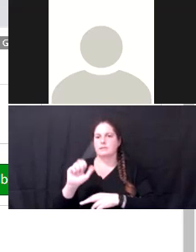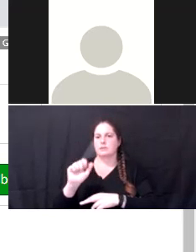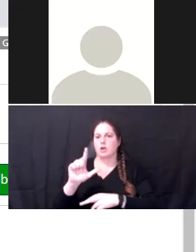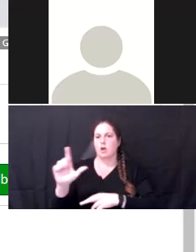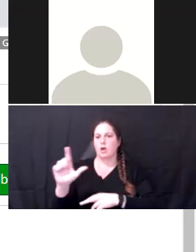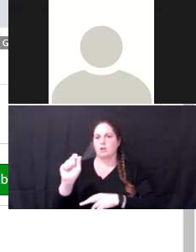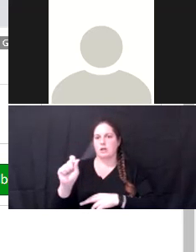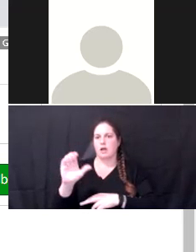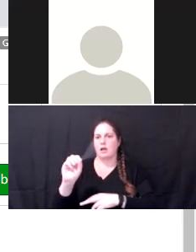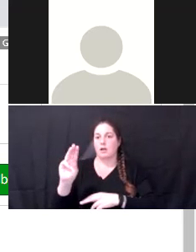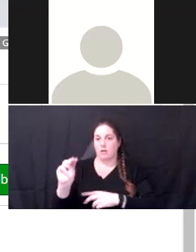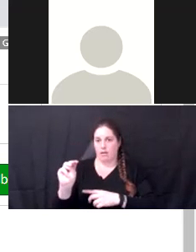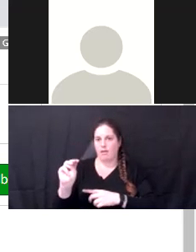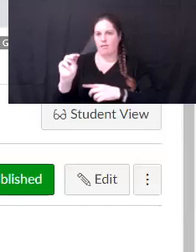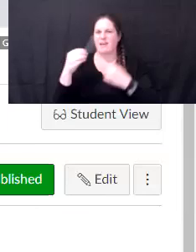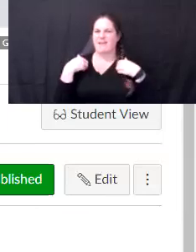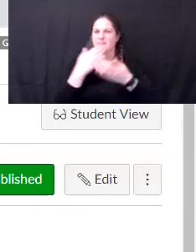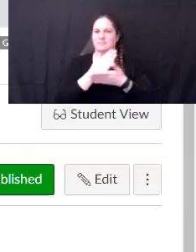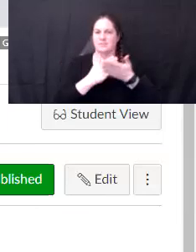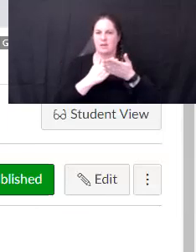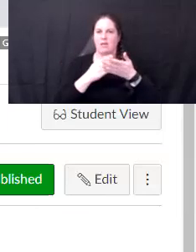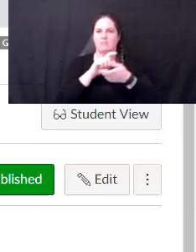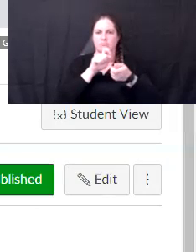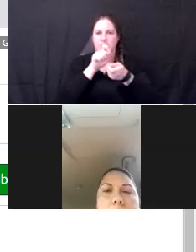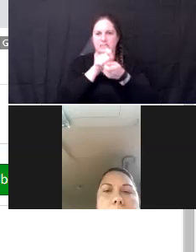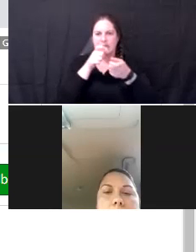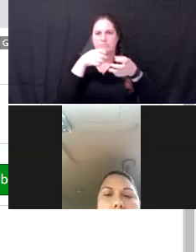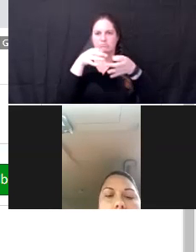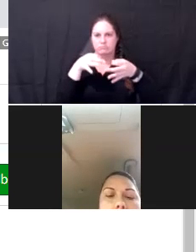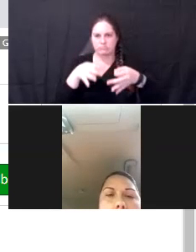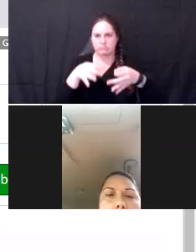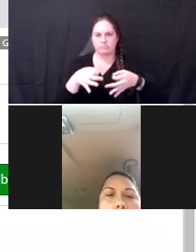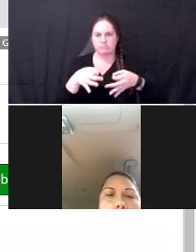And there are some particulars here on how you can utilize